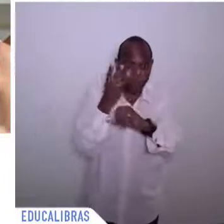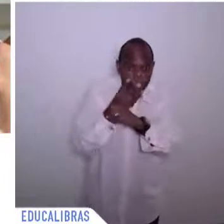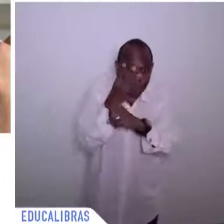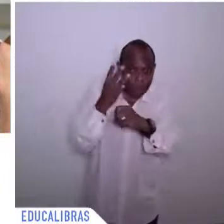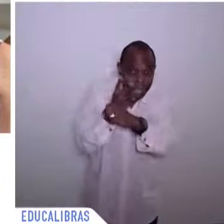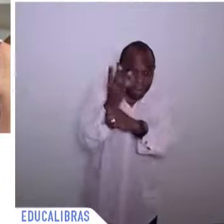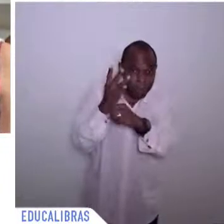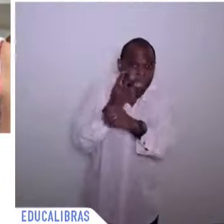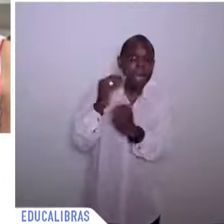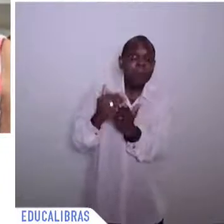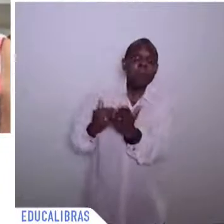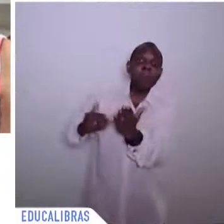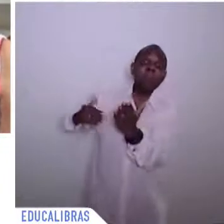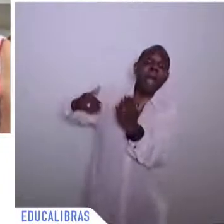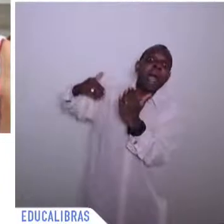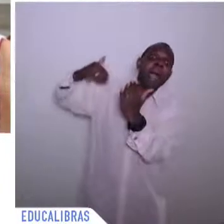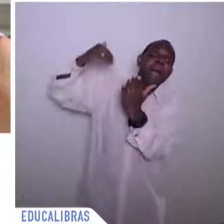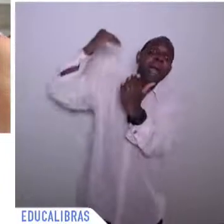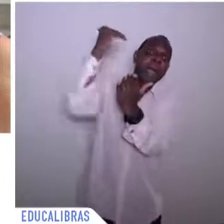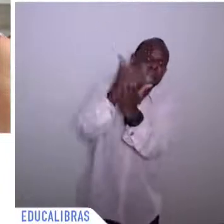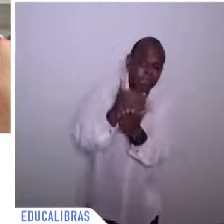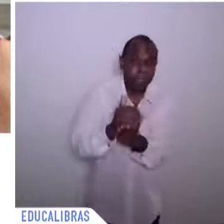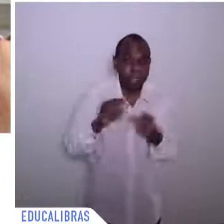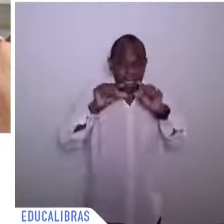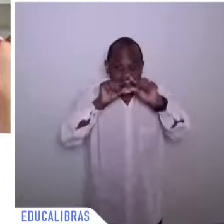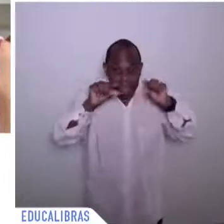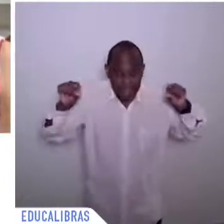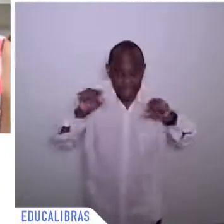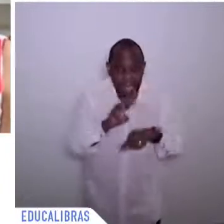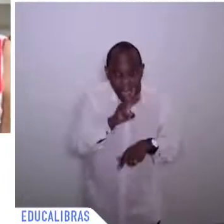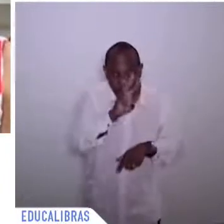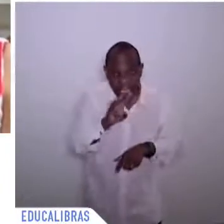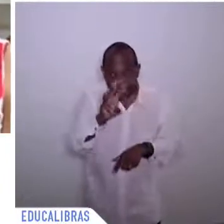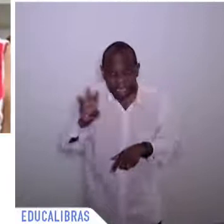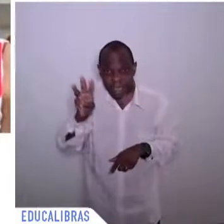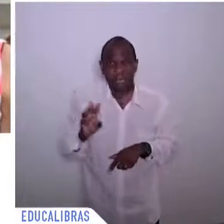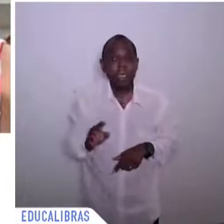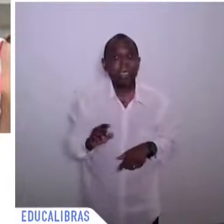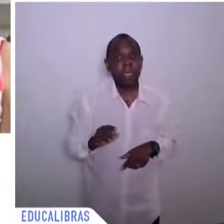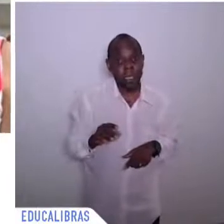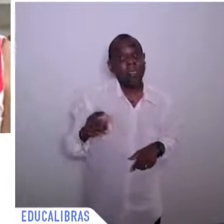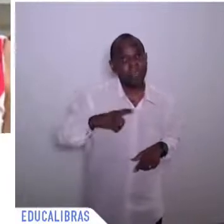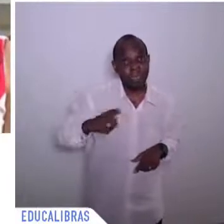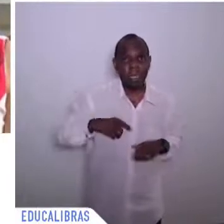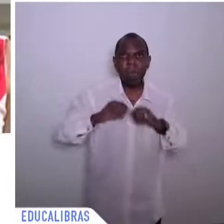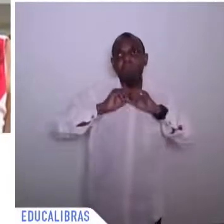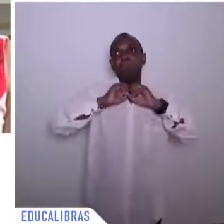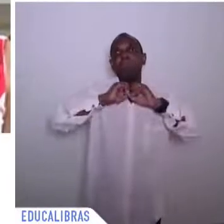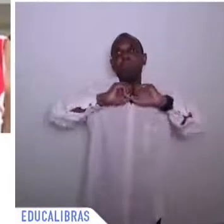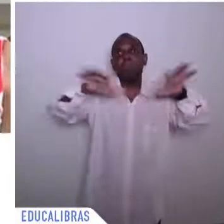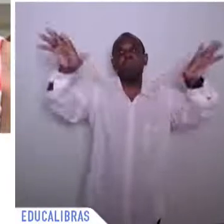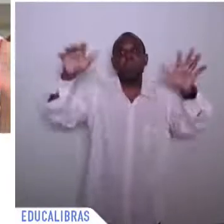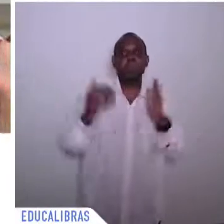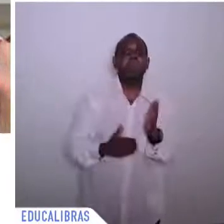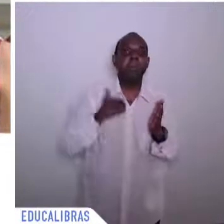areas drops drastically when so when you